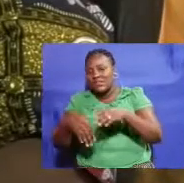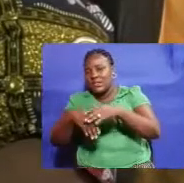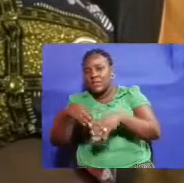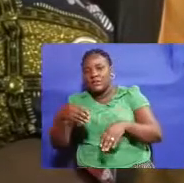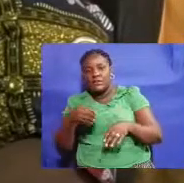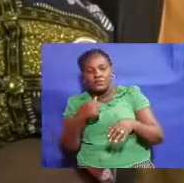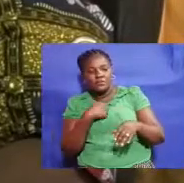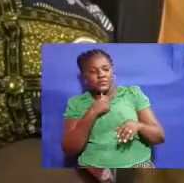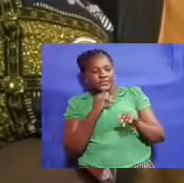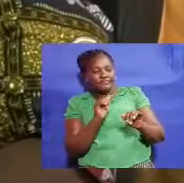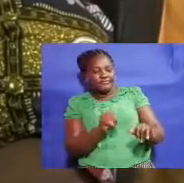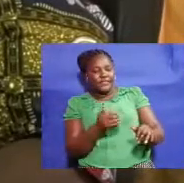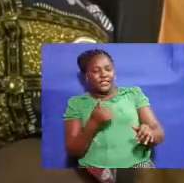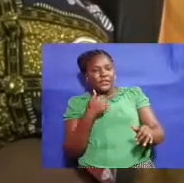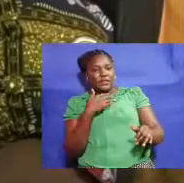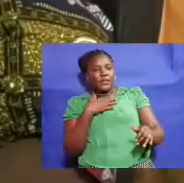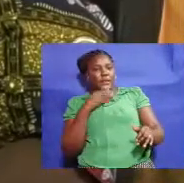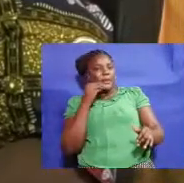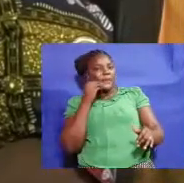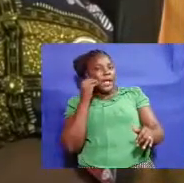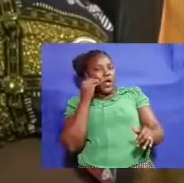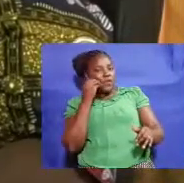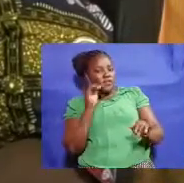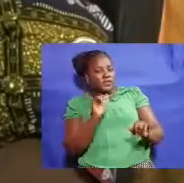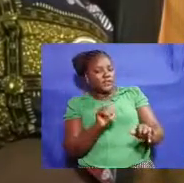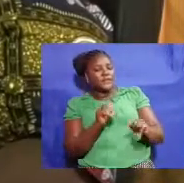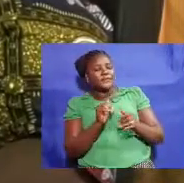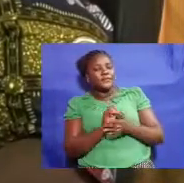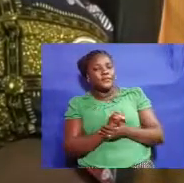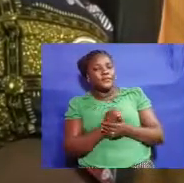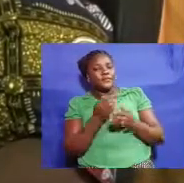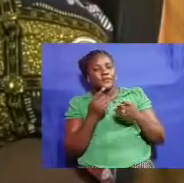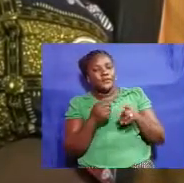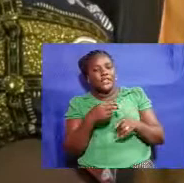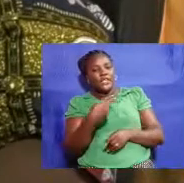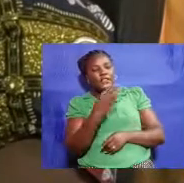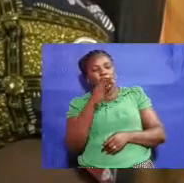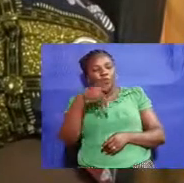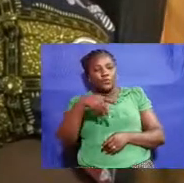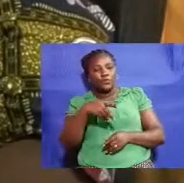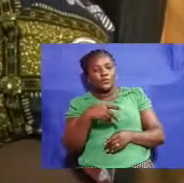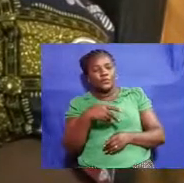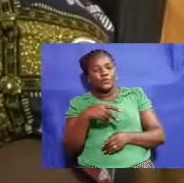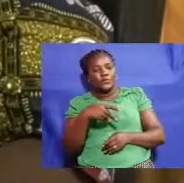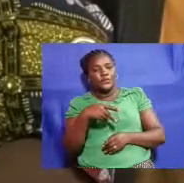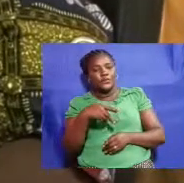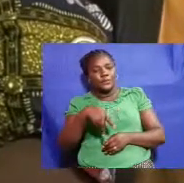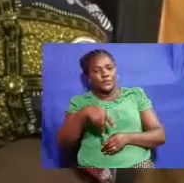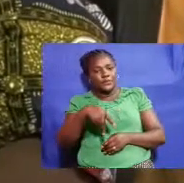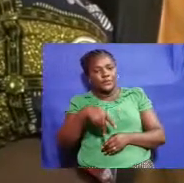here in my office when H4P,